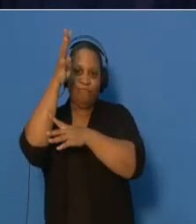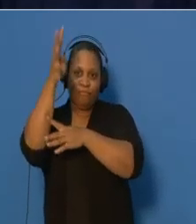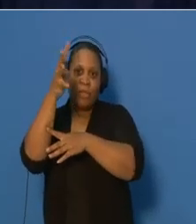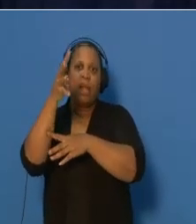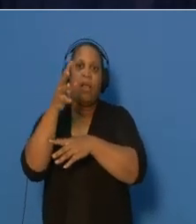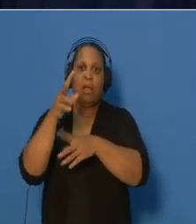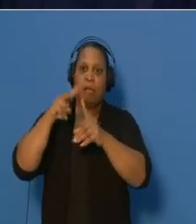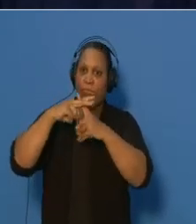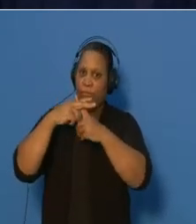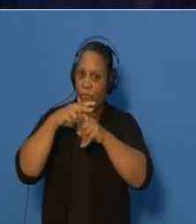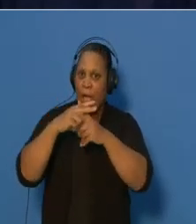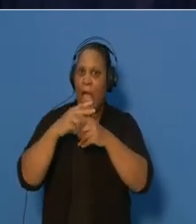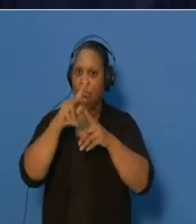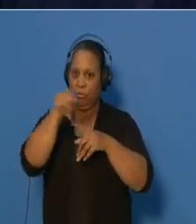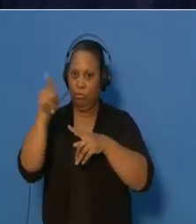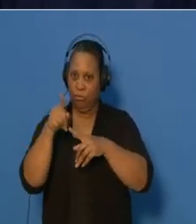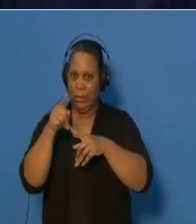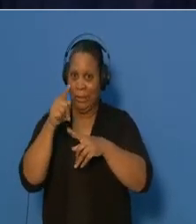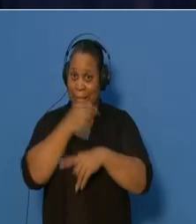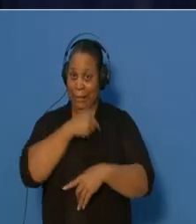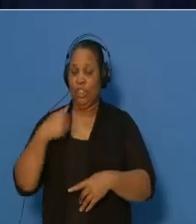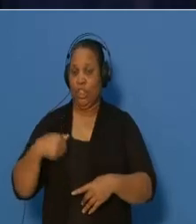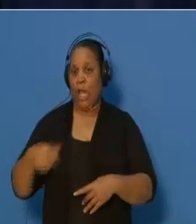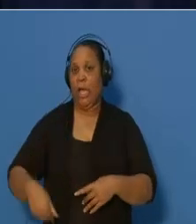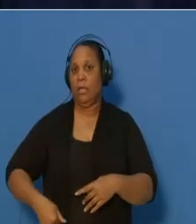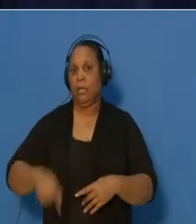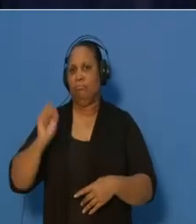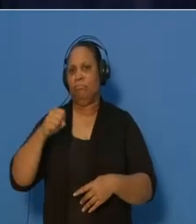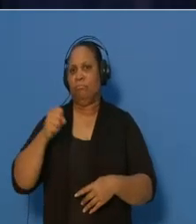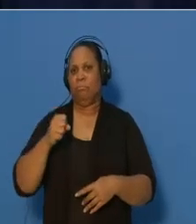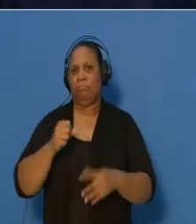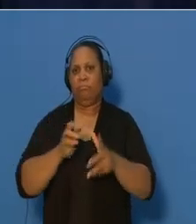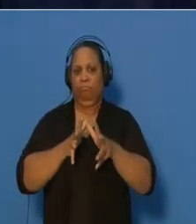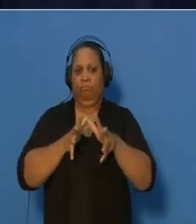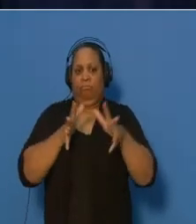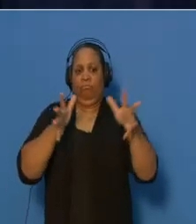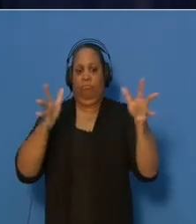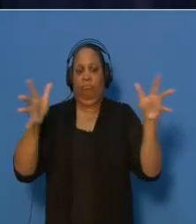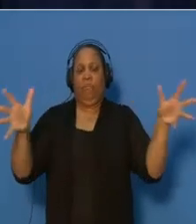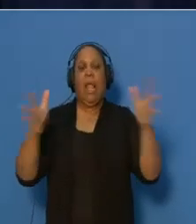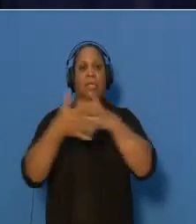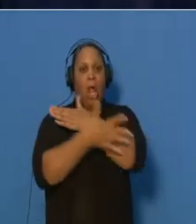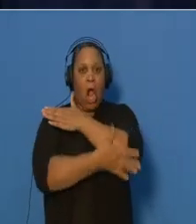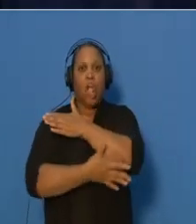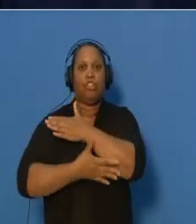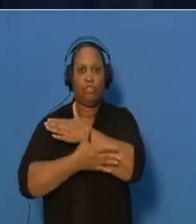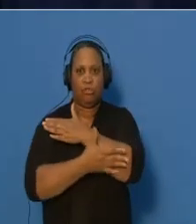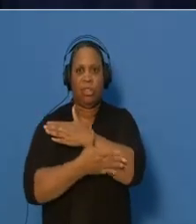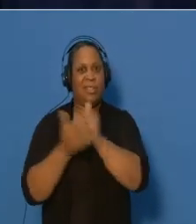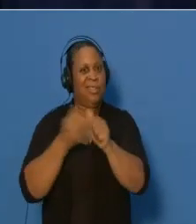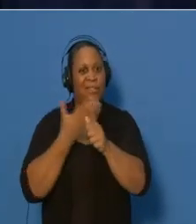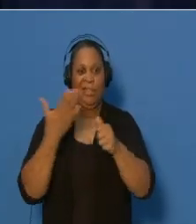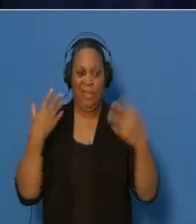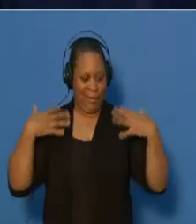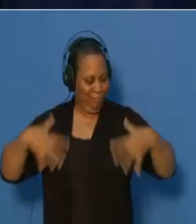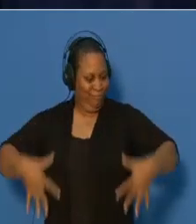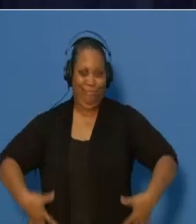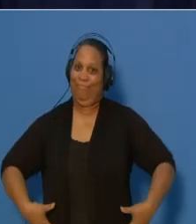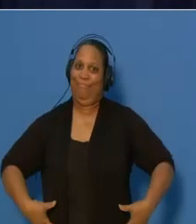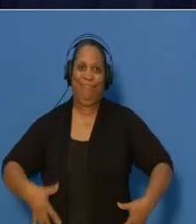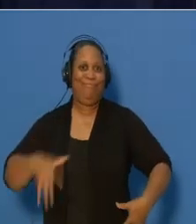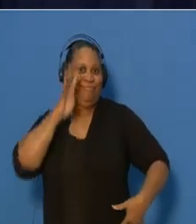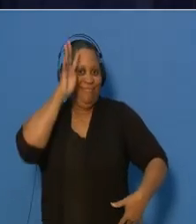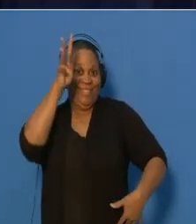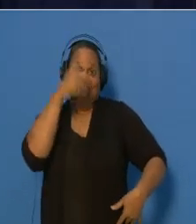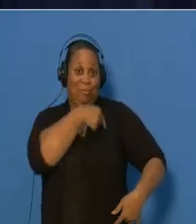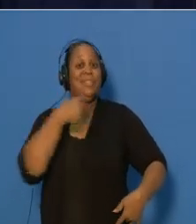So I appreciate your question. China's a very vast country. I'm sure probably almost everything that we're wearing in here is probably made in